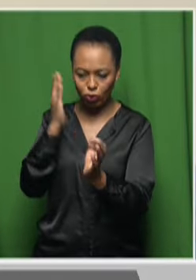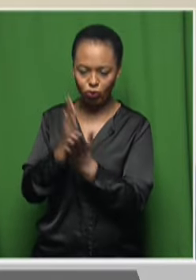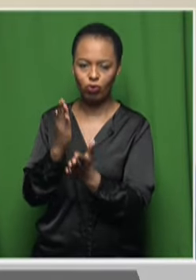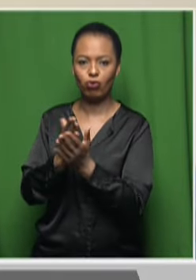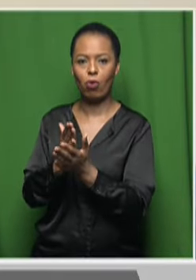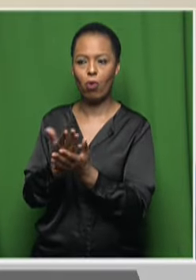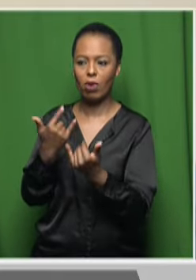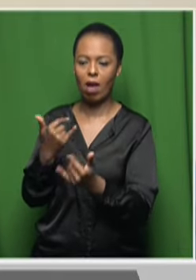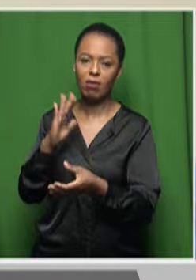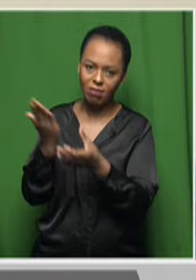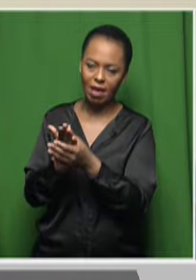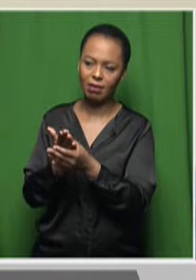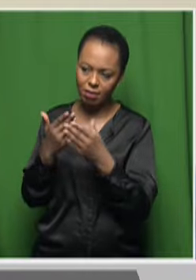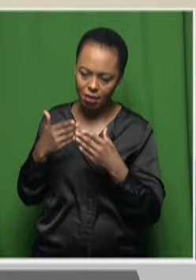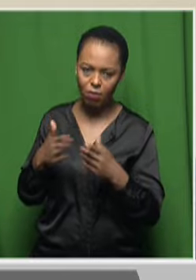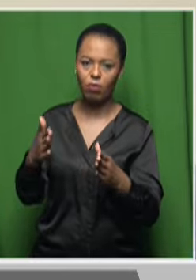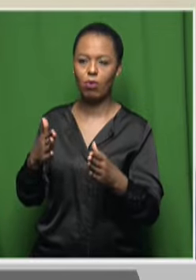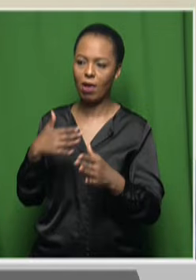process goes ahead?